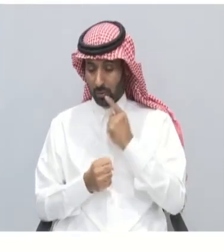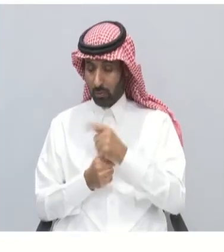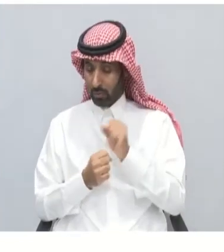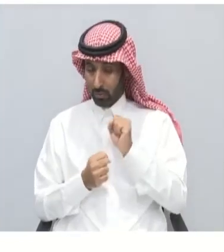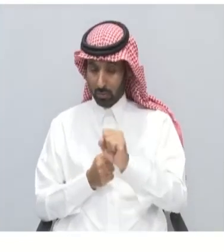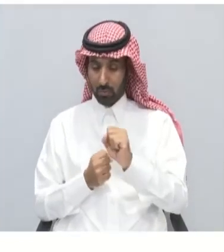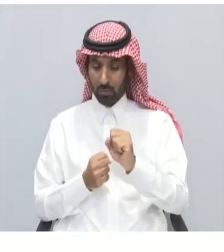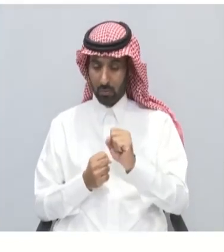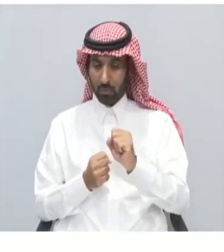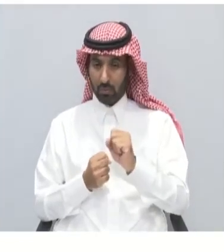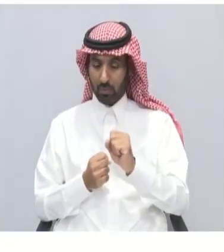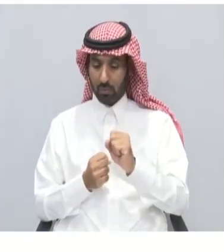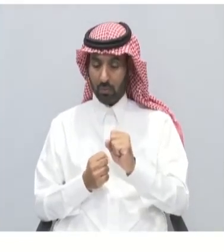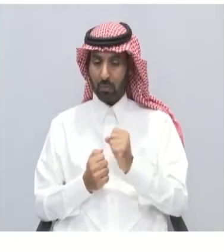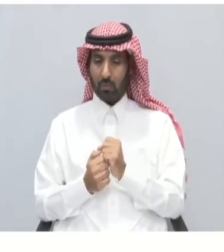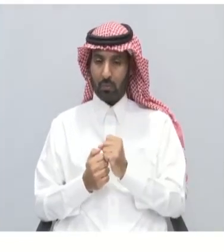own,